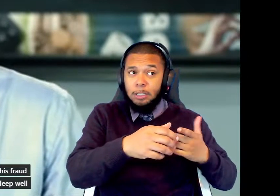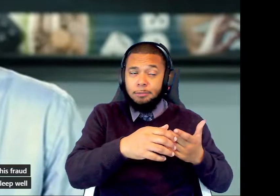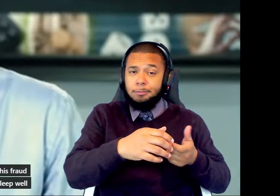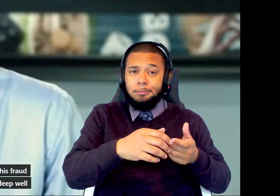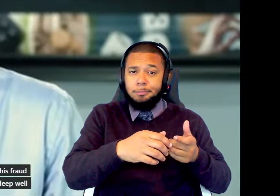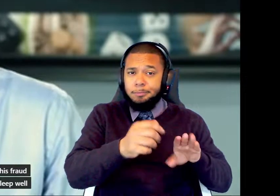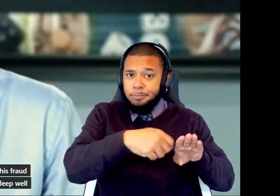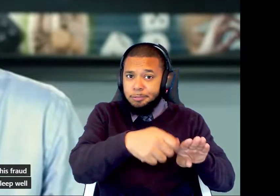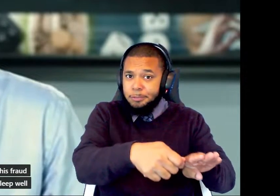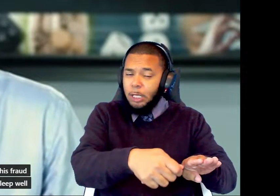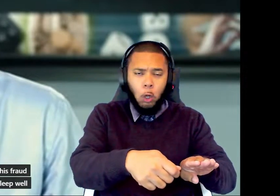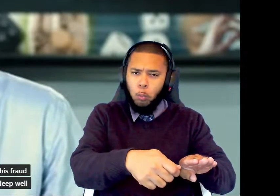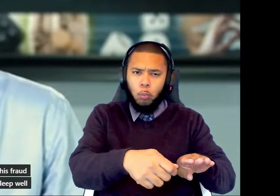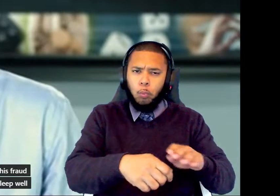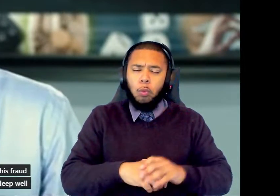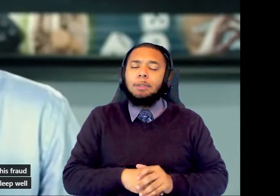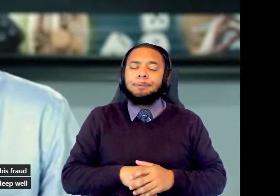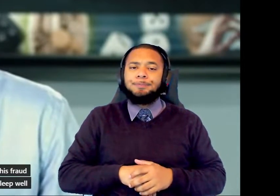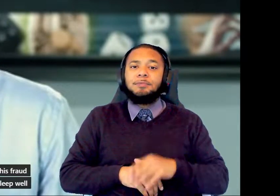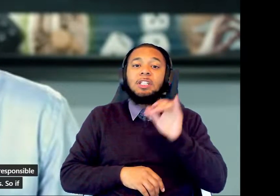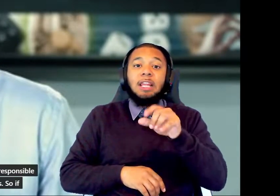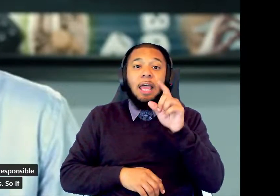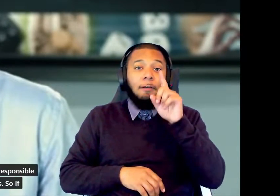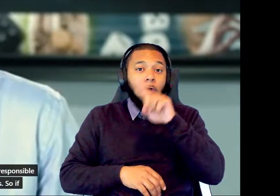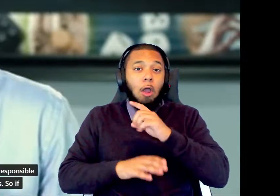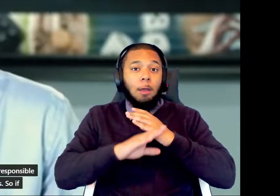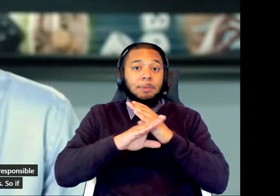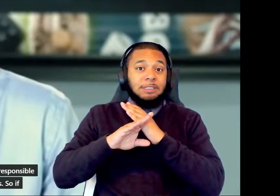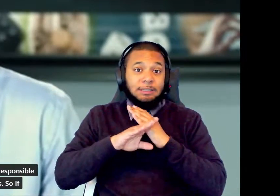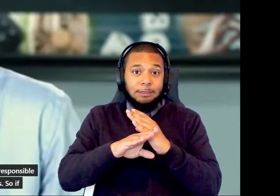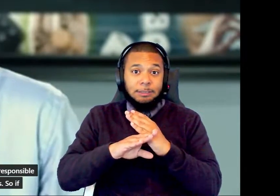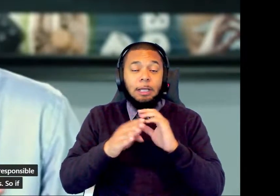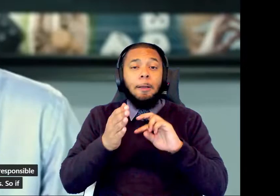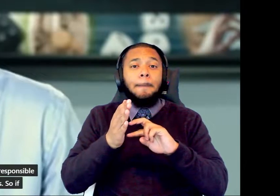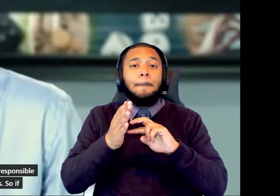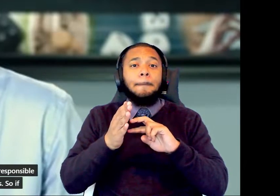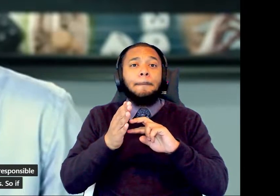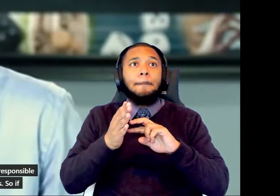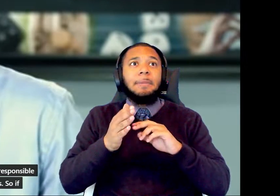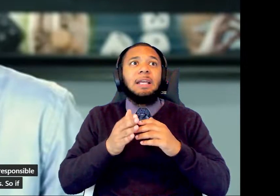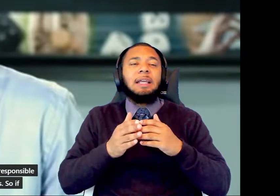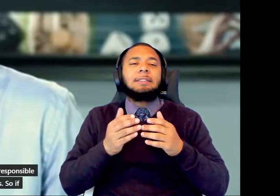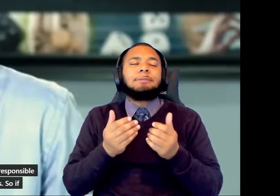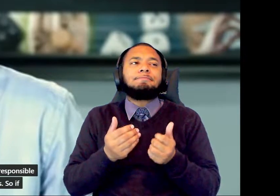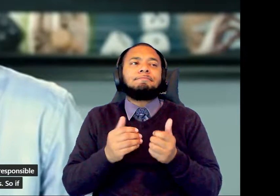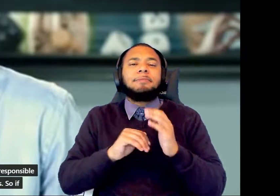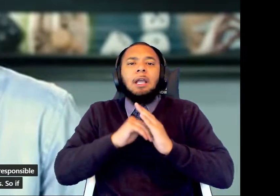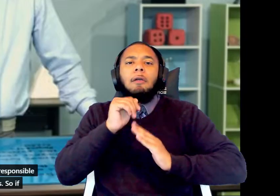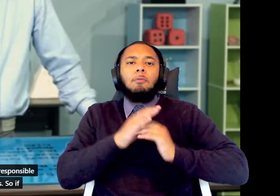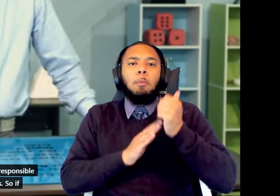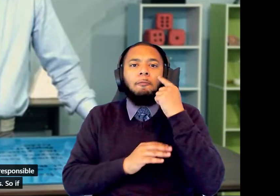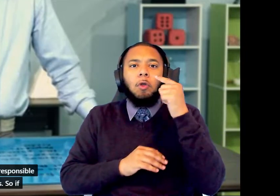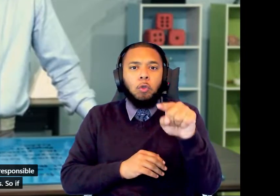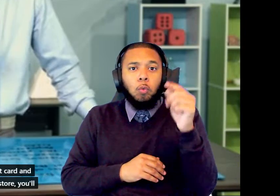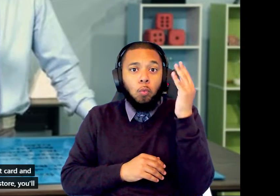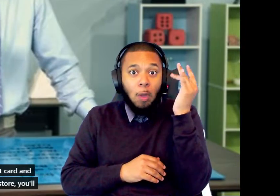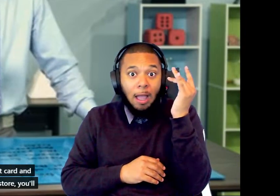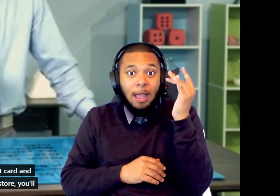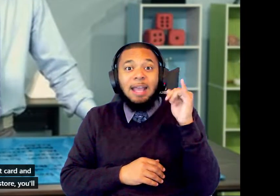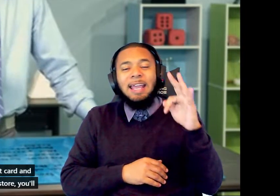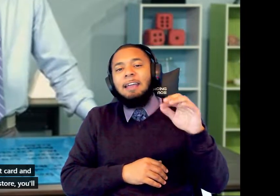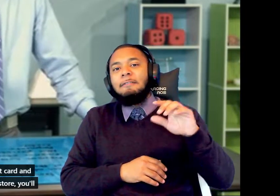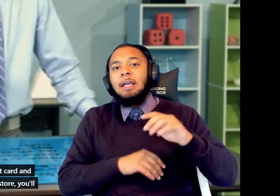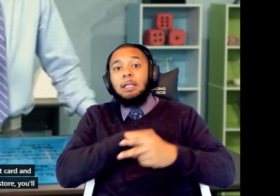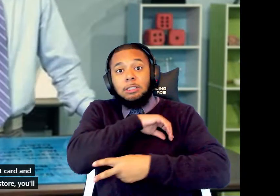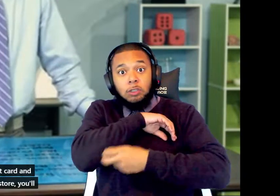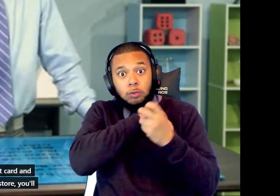prevention allows you to sleep well at night because you're not responsible for any of those charges. So if somebody